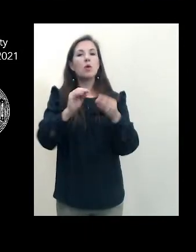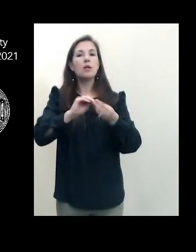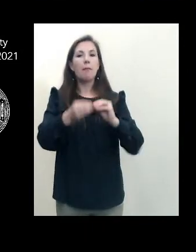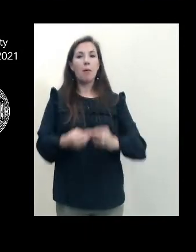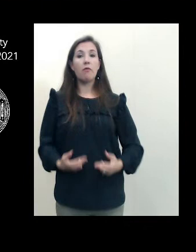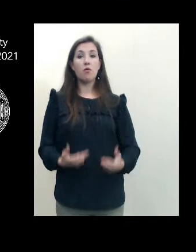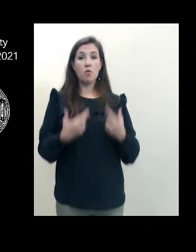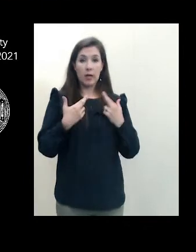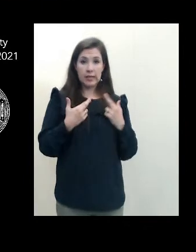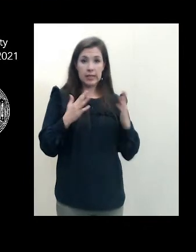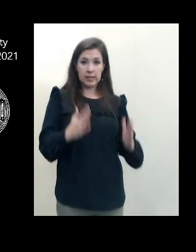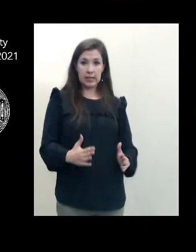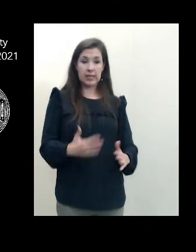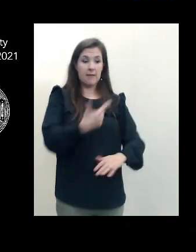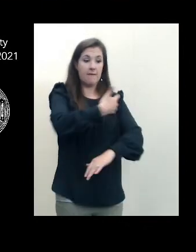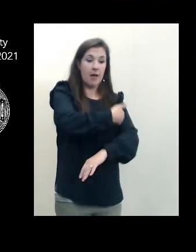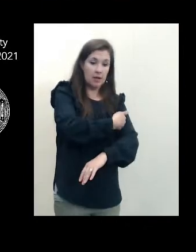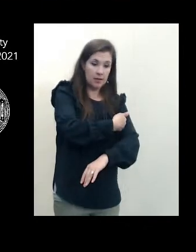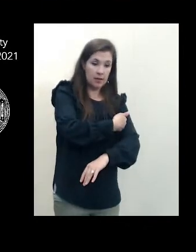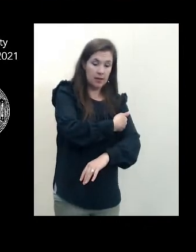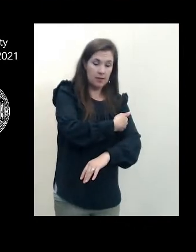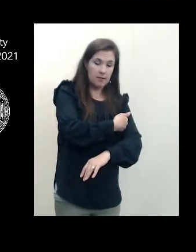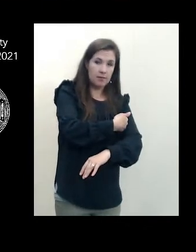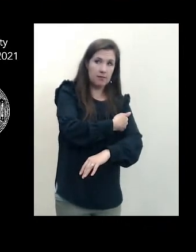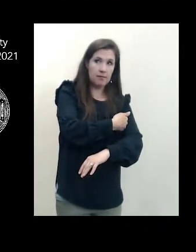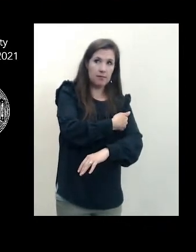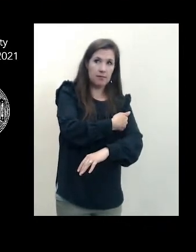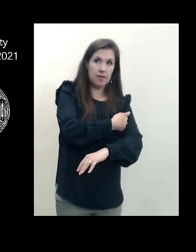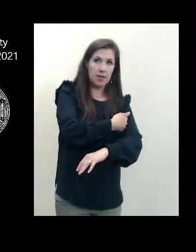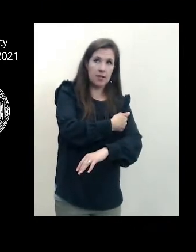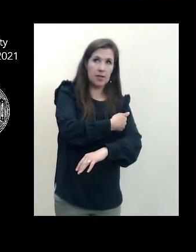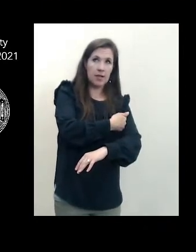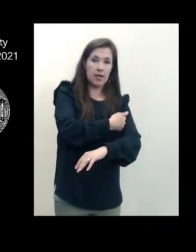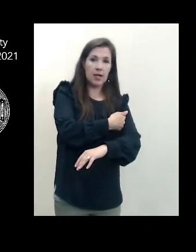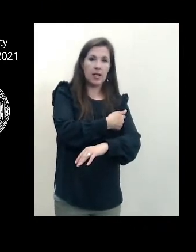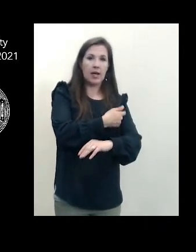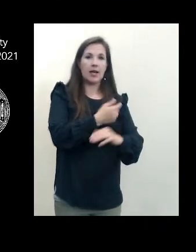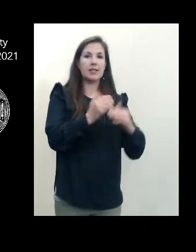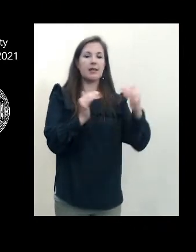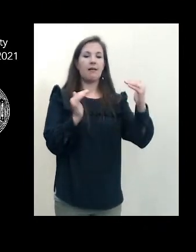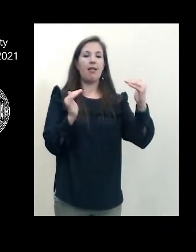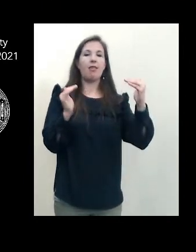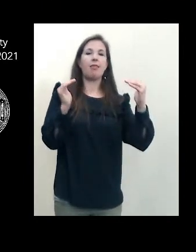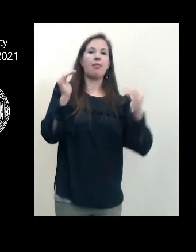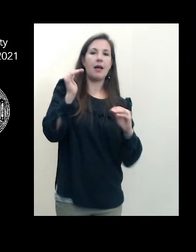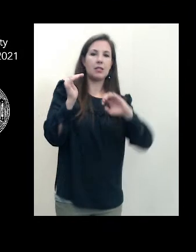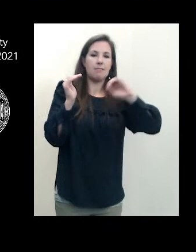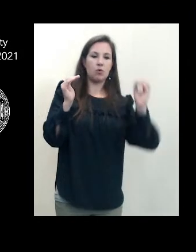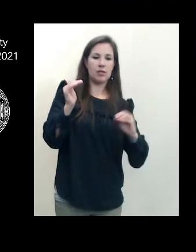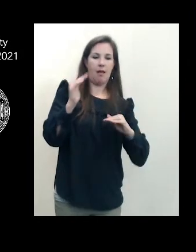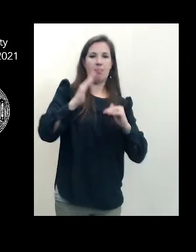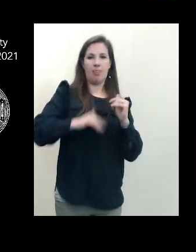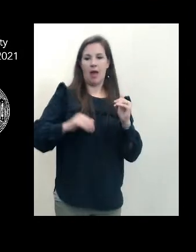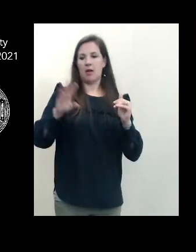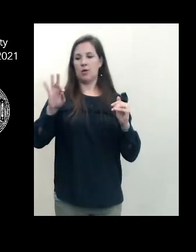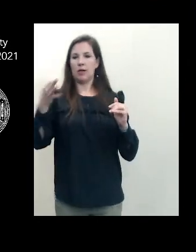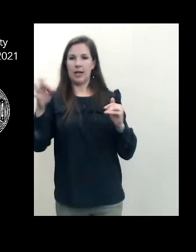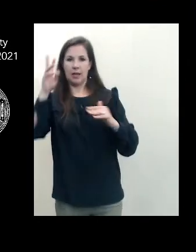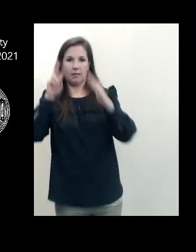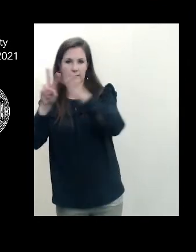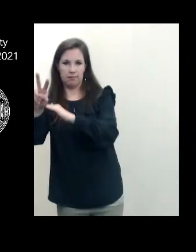residents that we vaccinated in Erie County is actually slightly less than what the percentages were under the